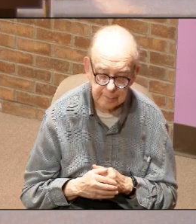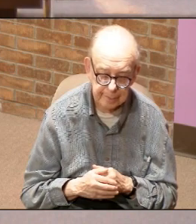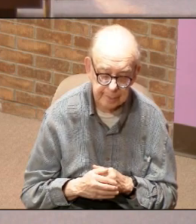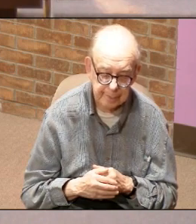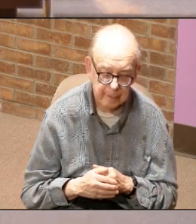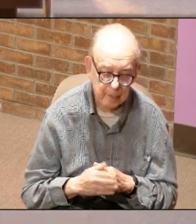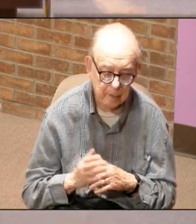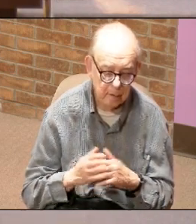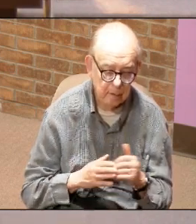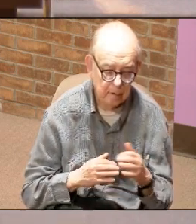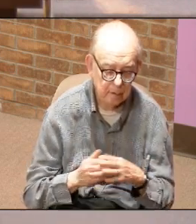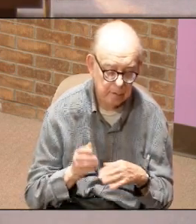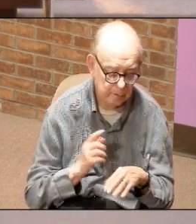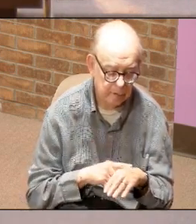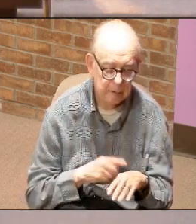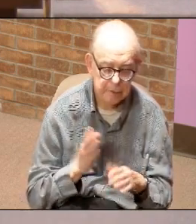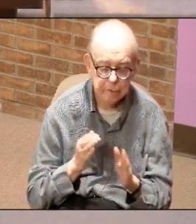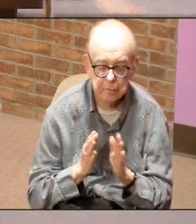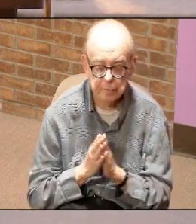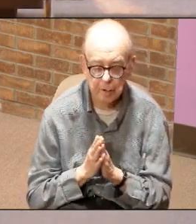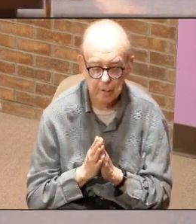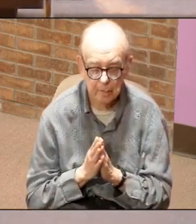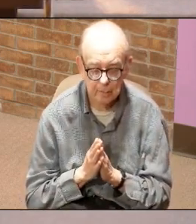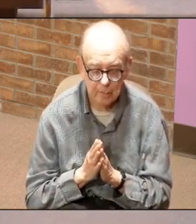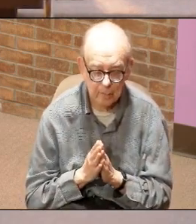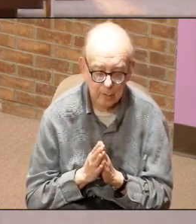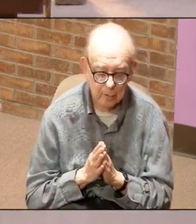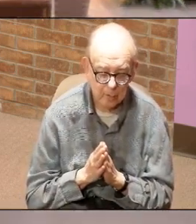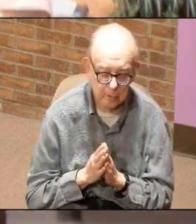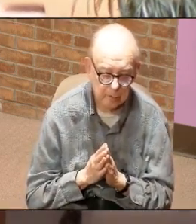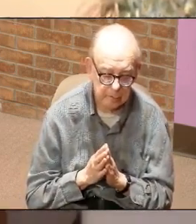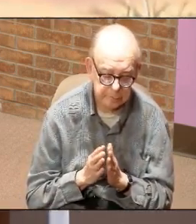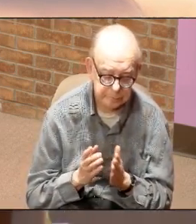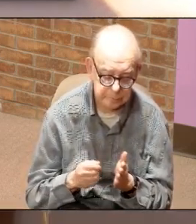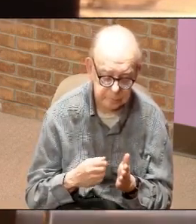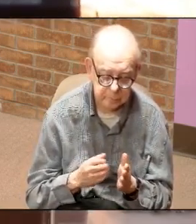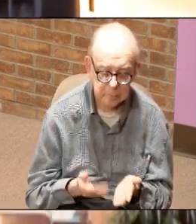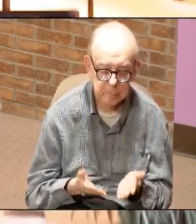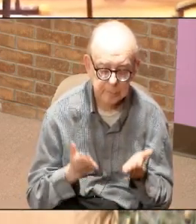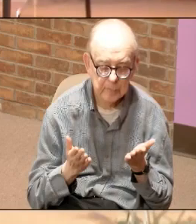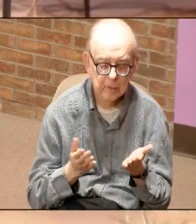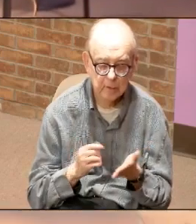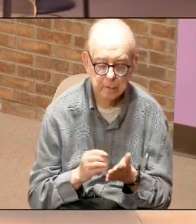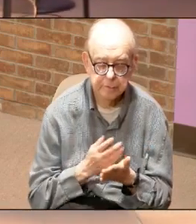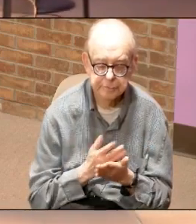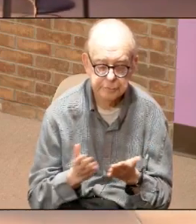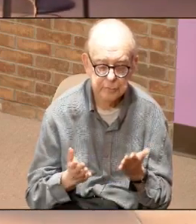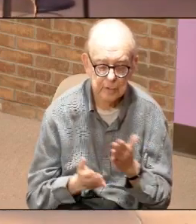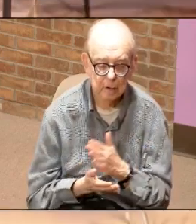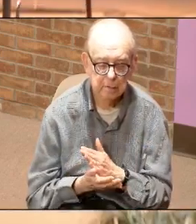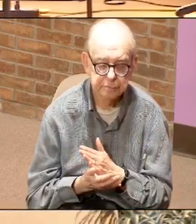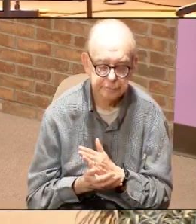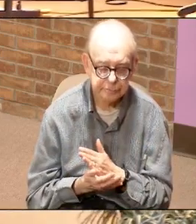So build some time into that prayer whenever you do it. I suggest first thing in the morning.